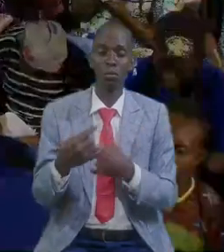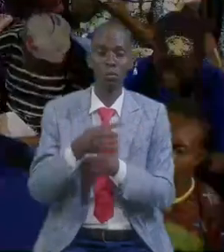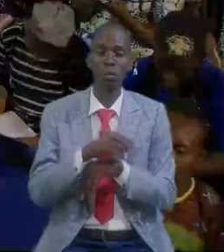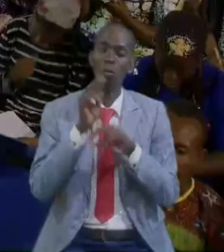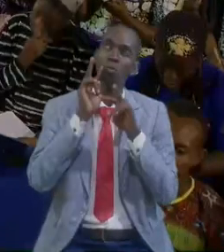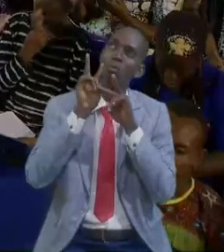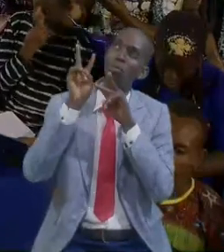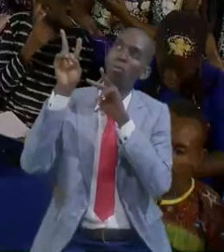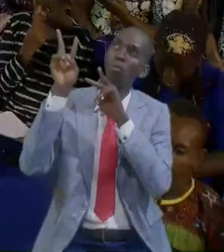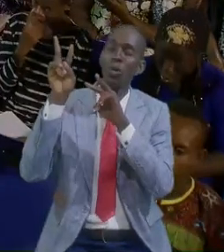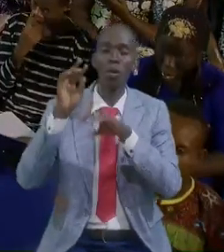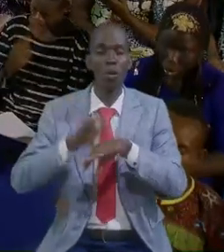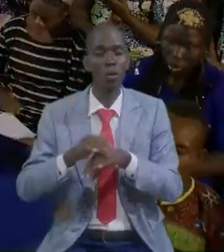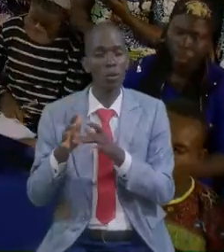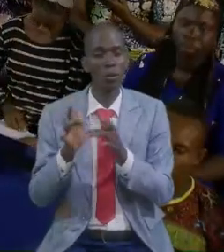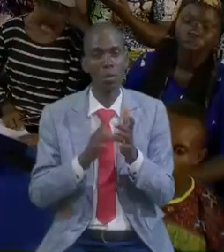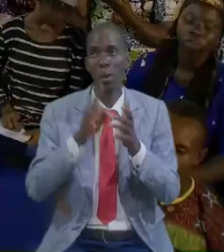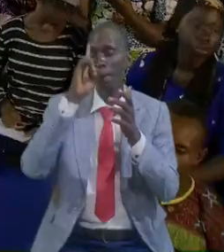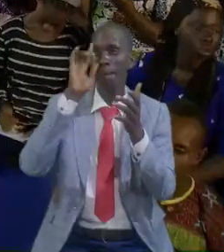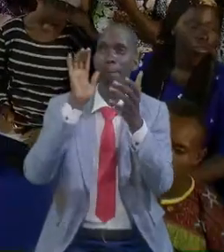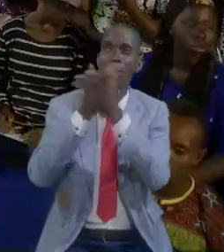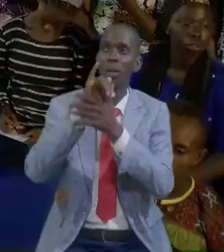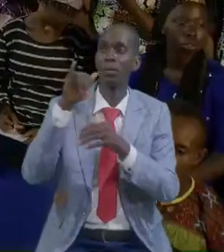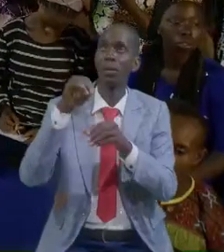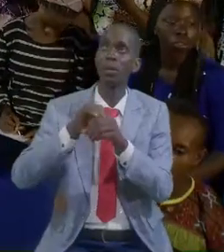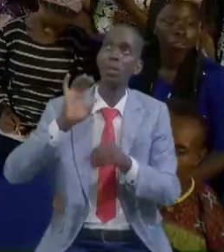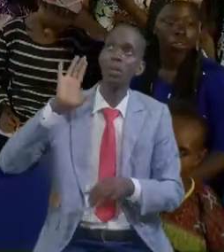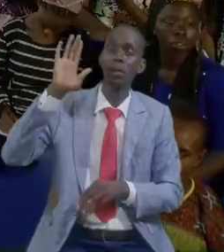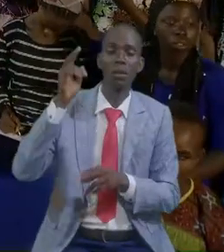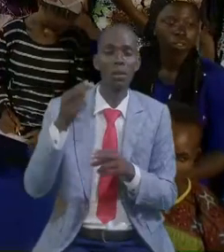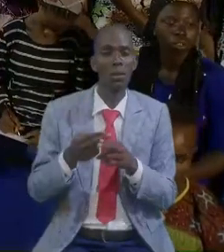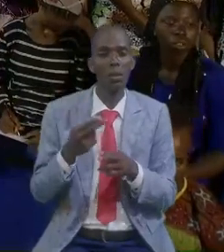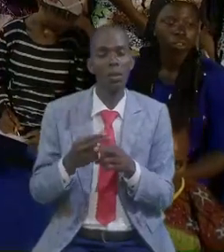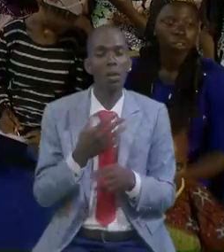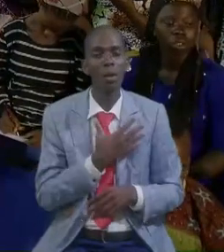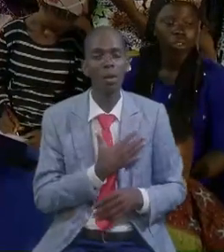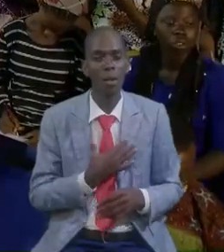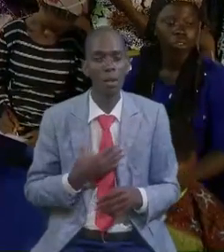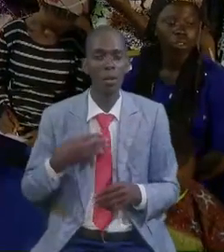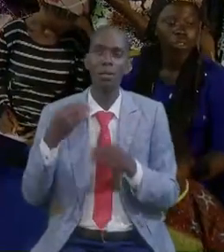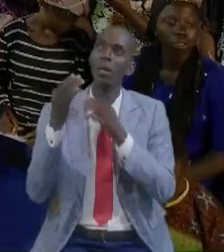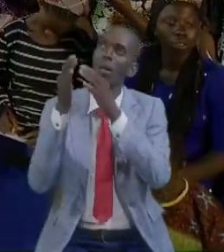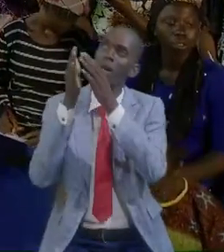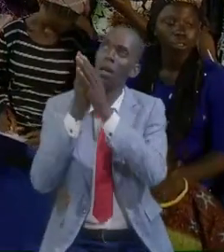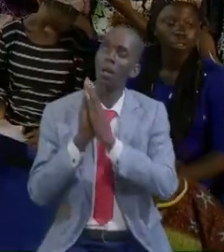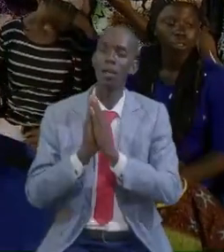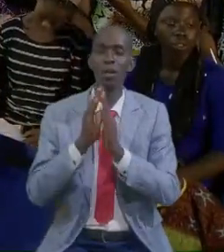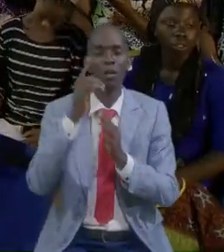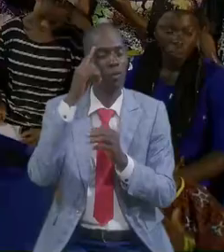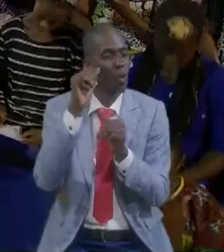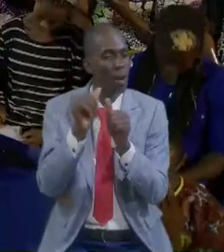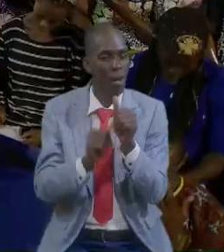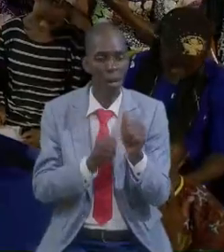Jesus, believing in his name, and asking for everything